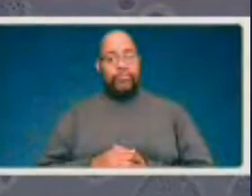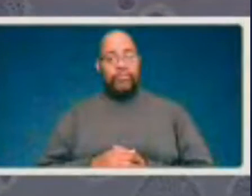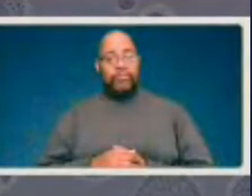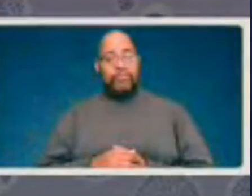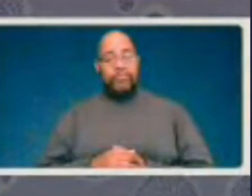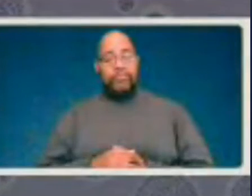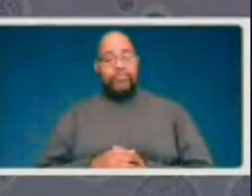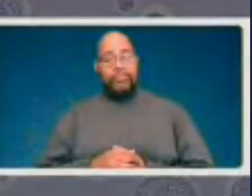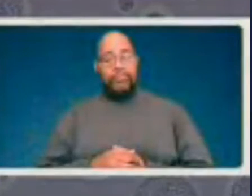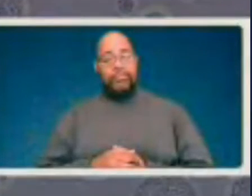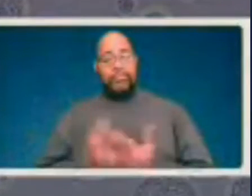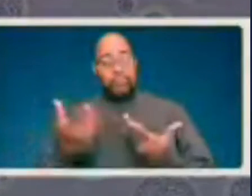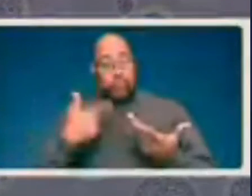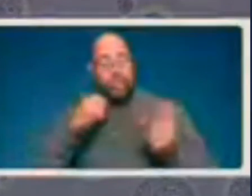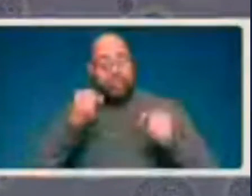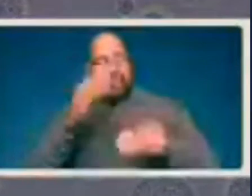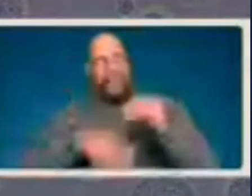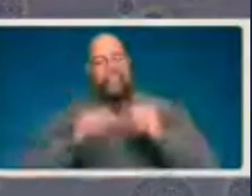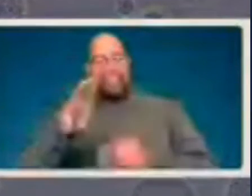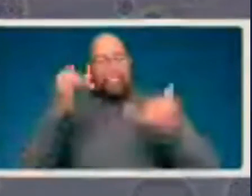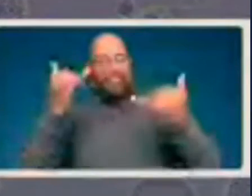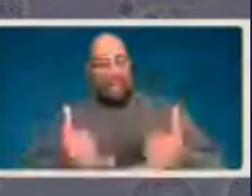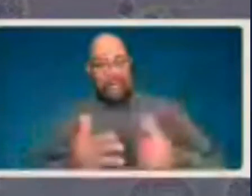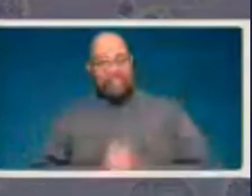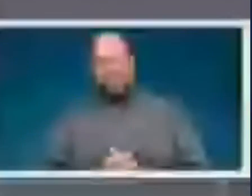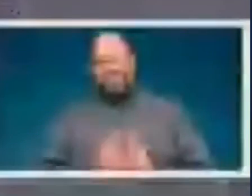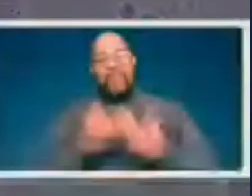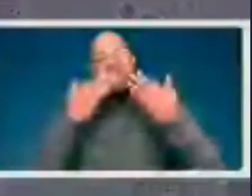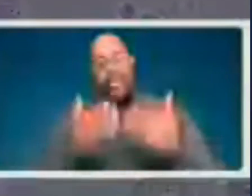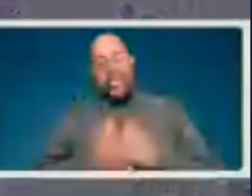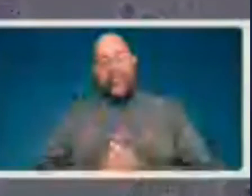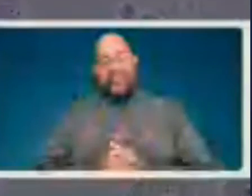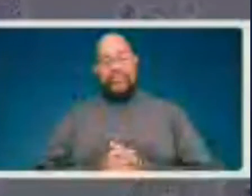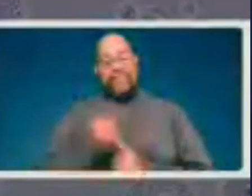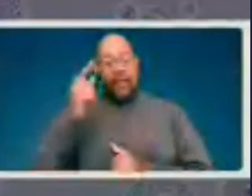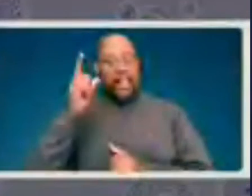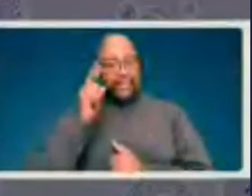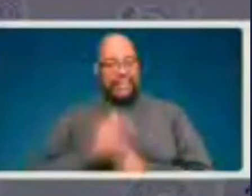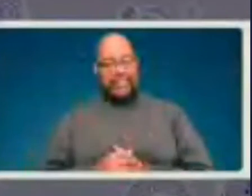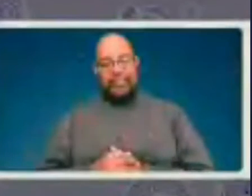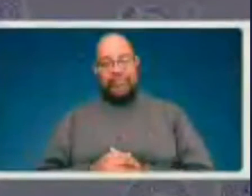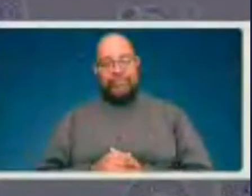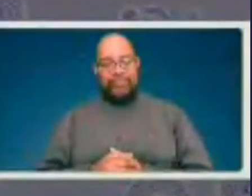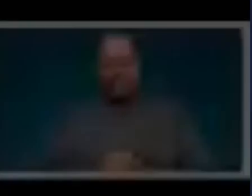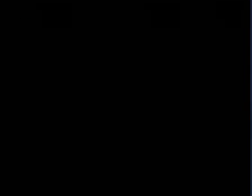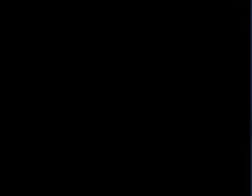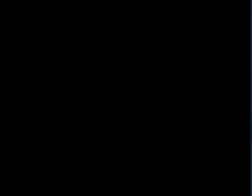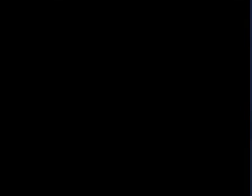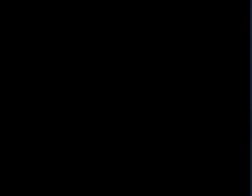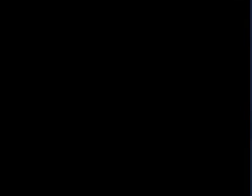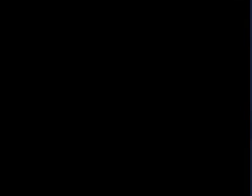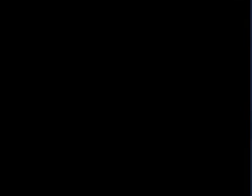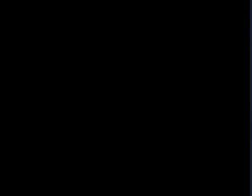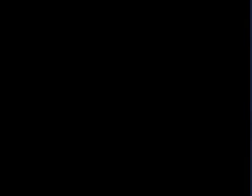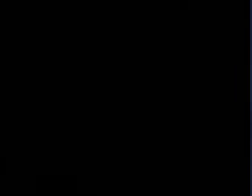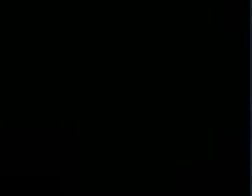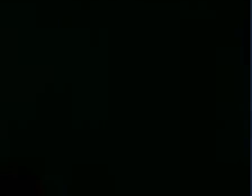me and you can end TB now. Thank you for listening.